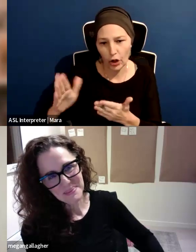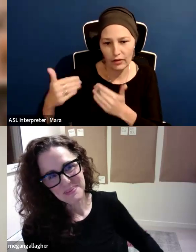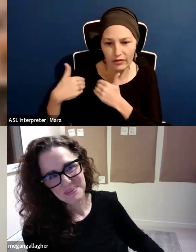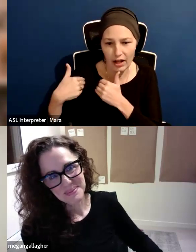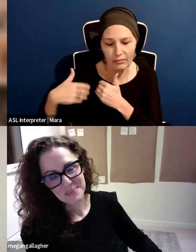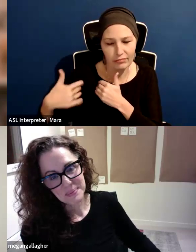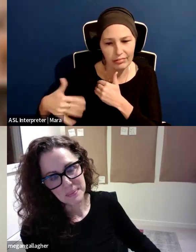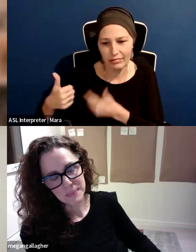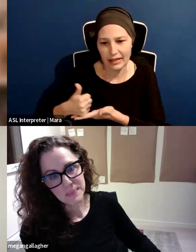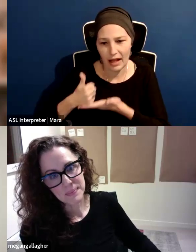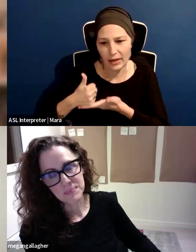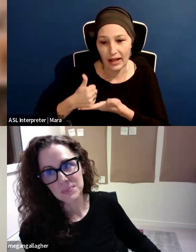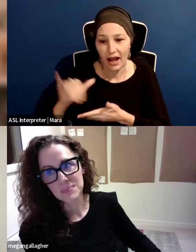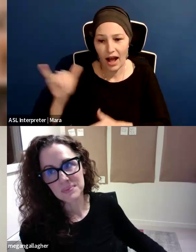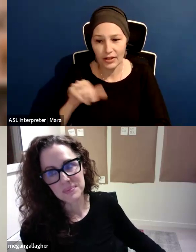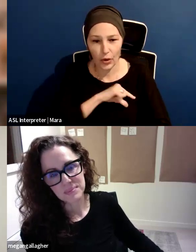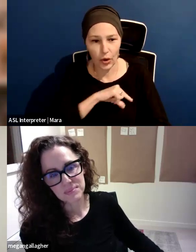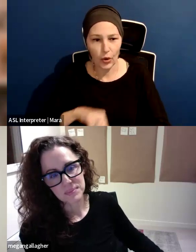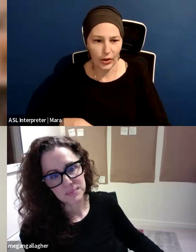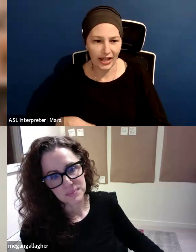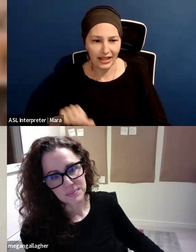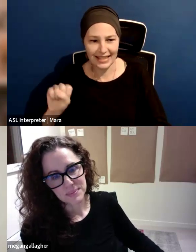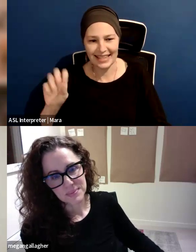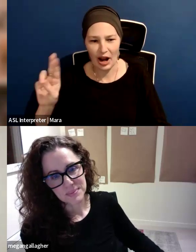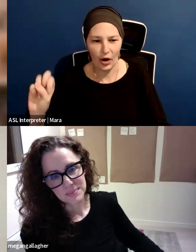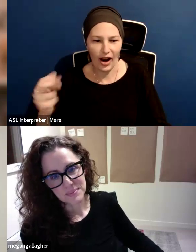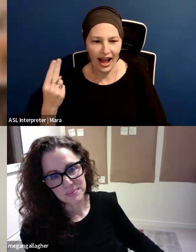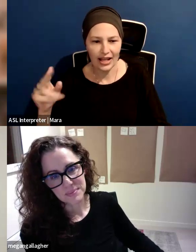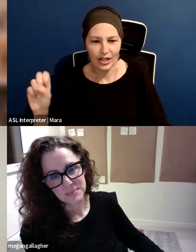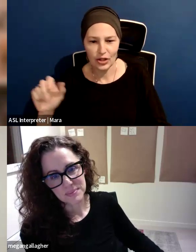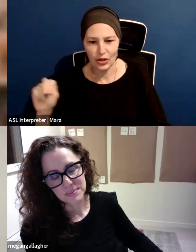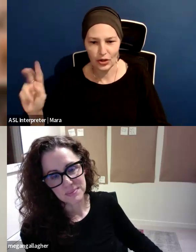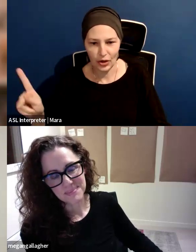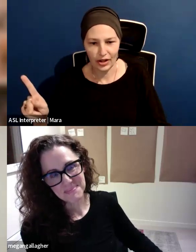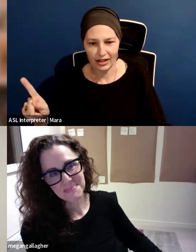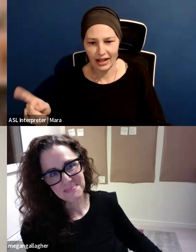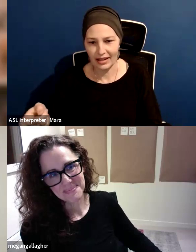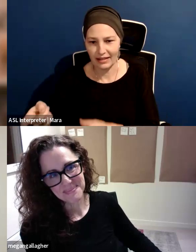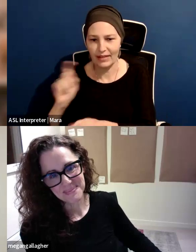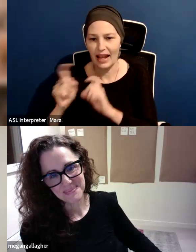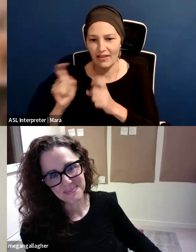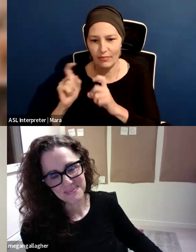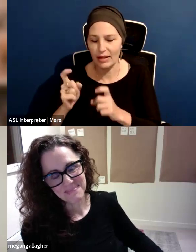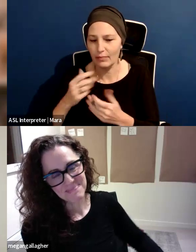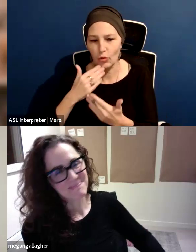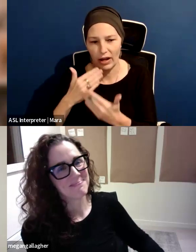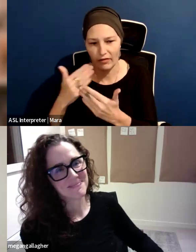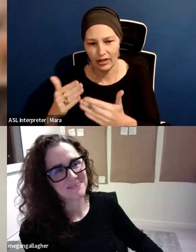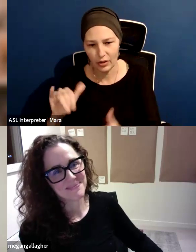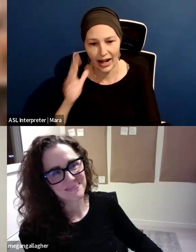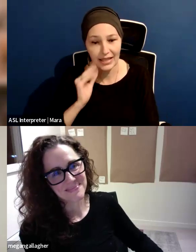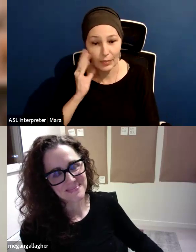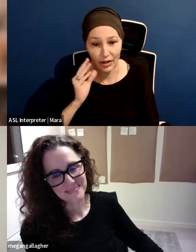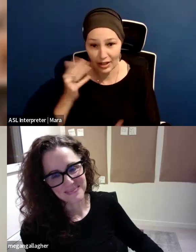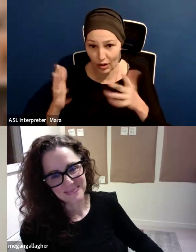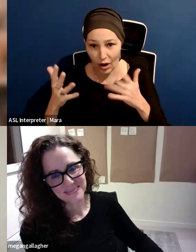grateful. I mean, the experience of doing it was already a gift, and then that's just a literal gift on top of that that has really changed my life.